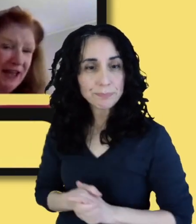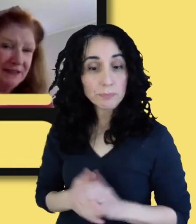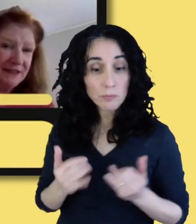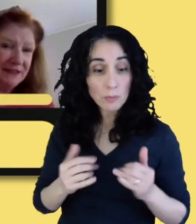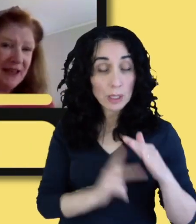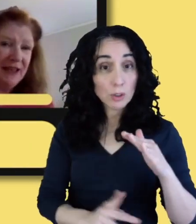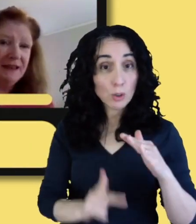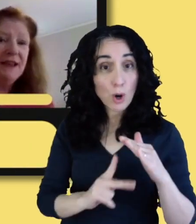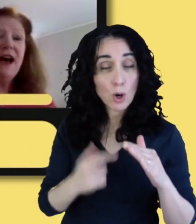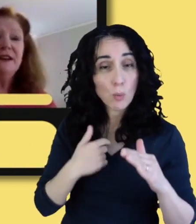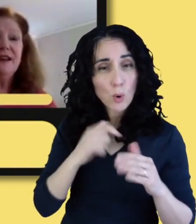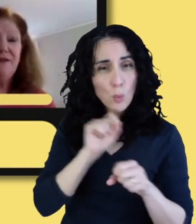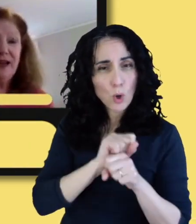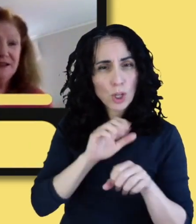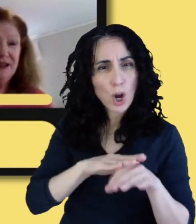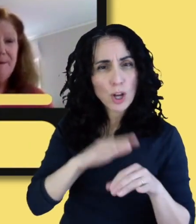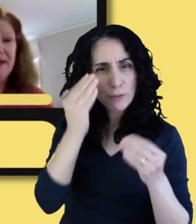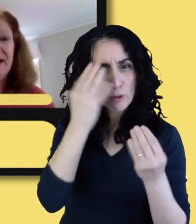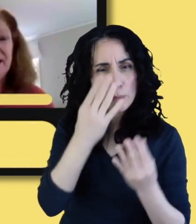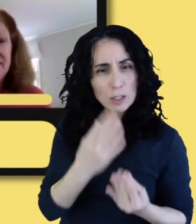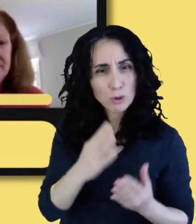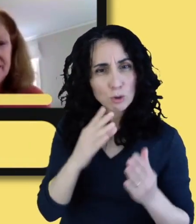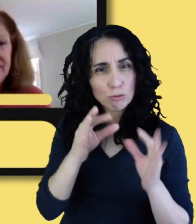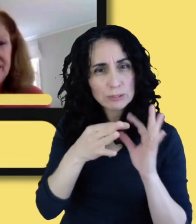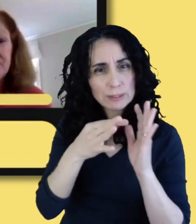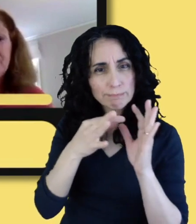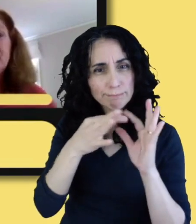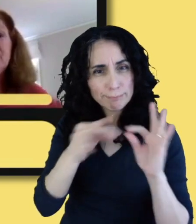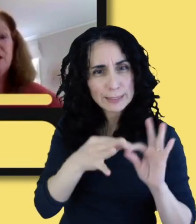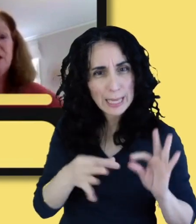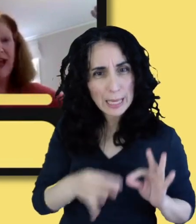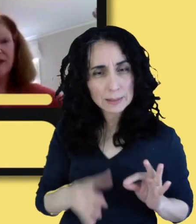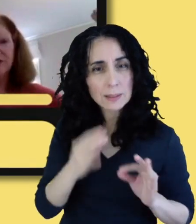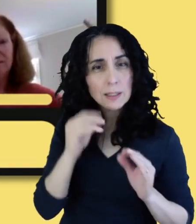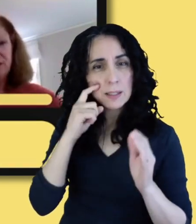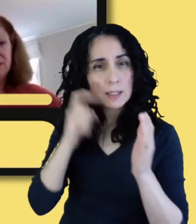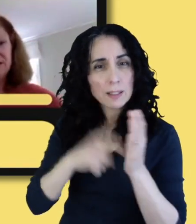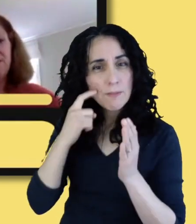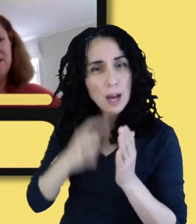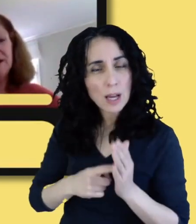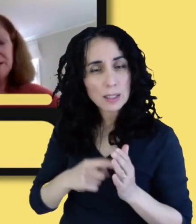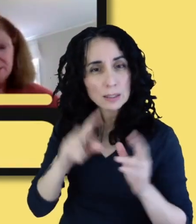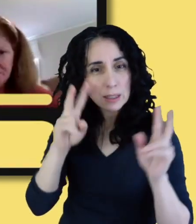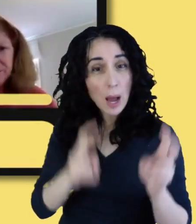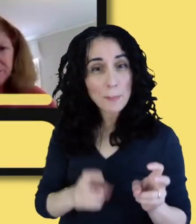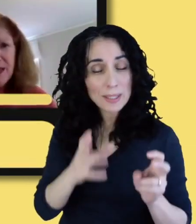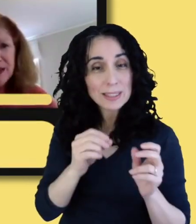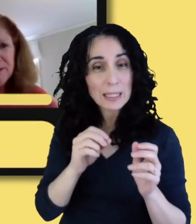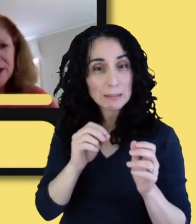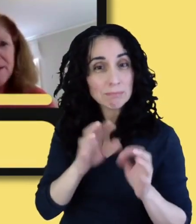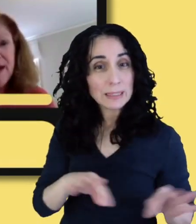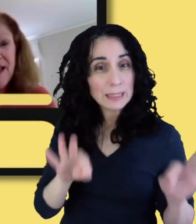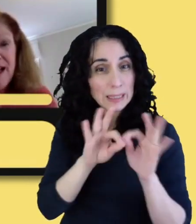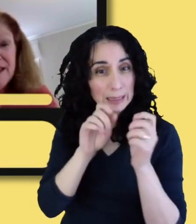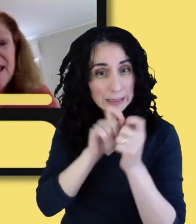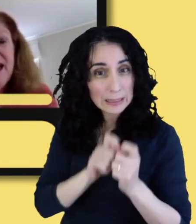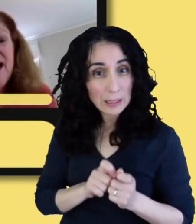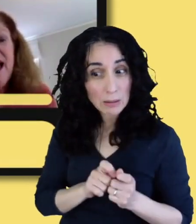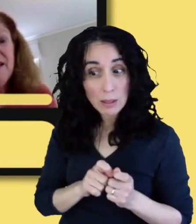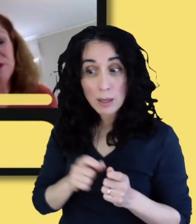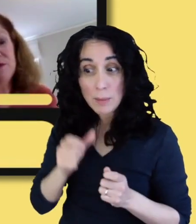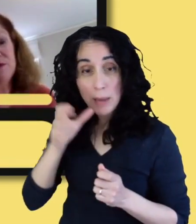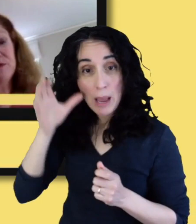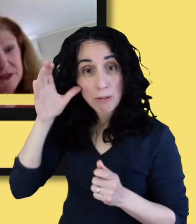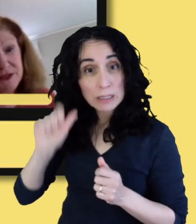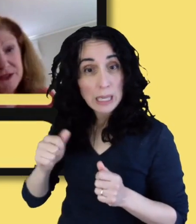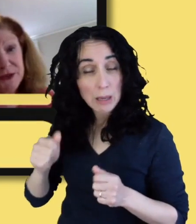informational text and identifying topic and key details. So there are actually books that the parents can bring up online, have